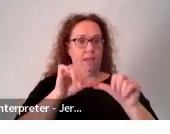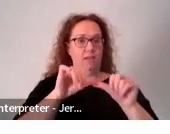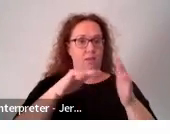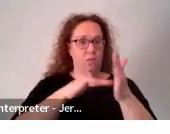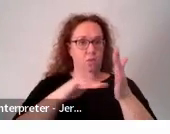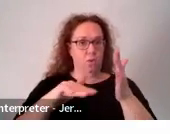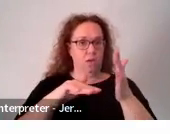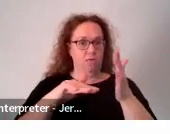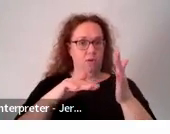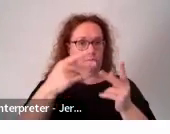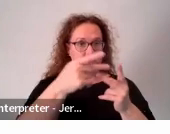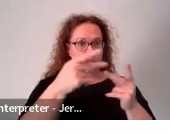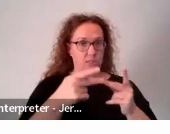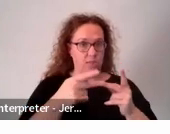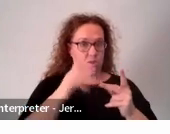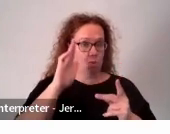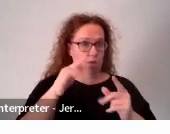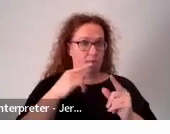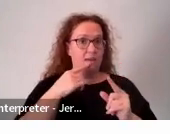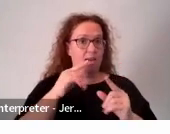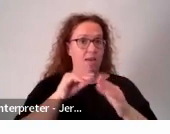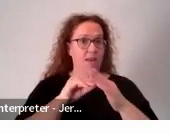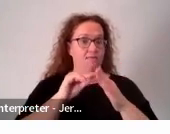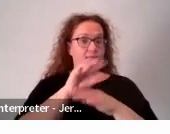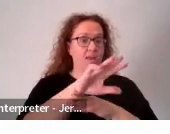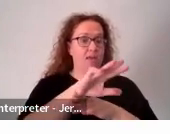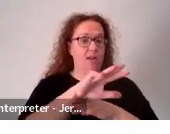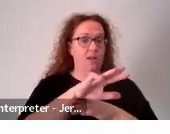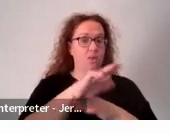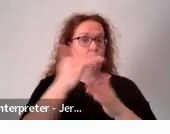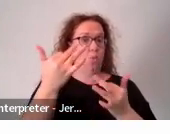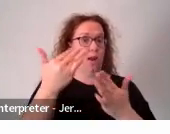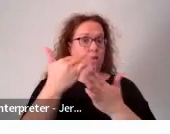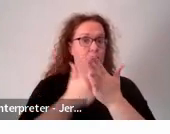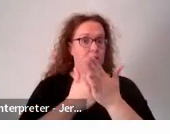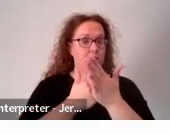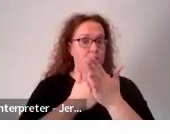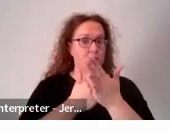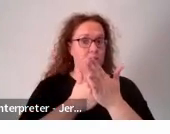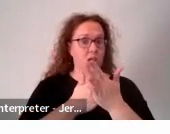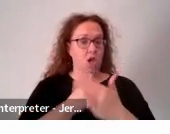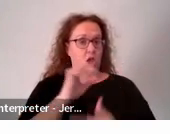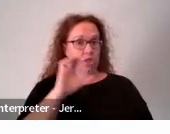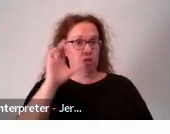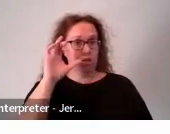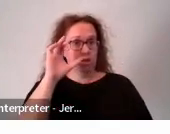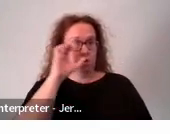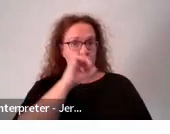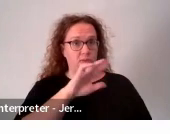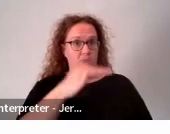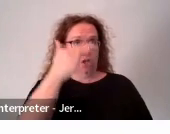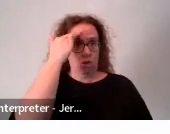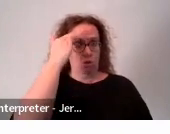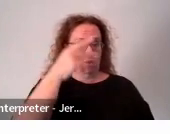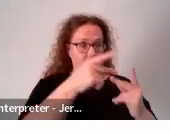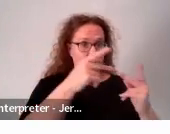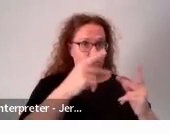spot. Will it have any effect on the wait list? Presumably, you know, their position on it, I would